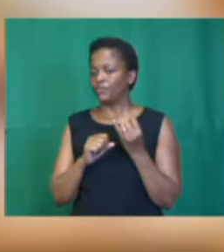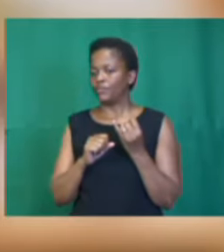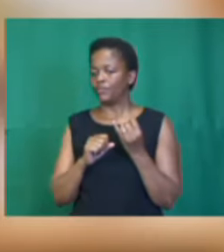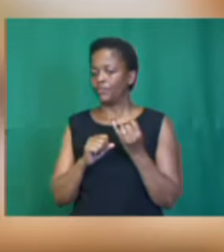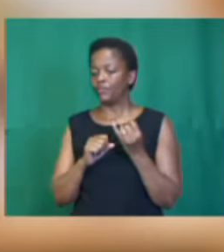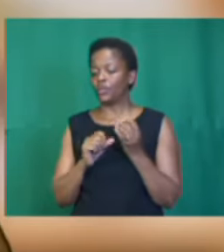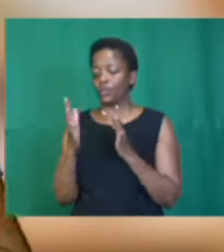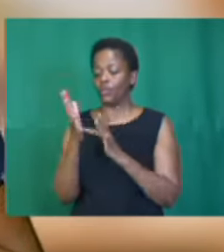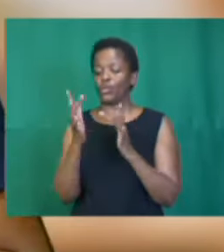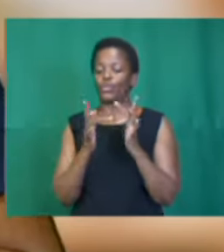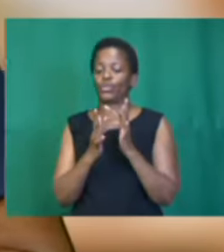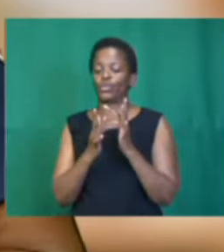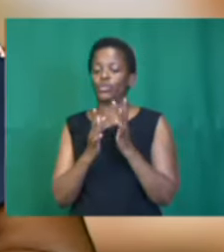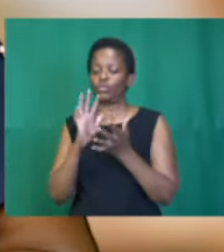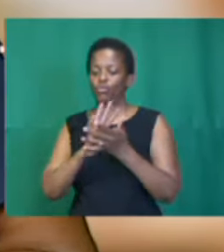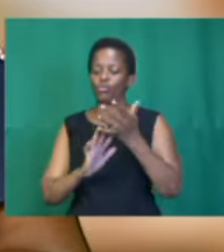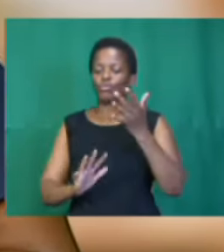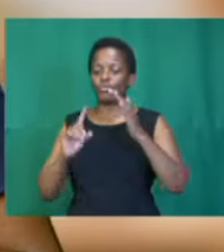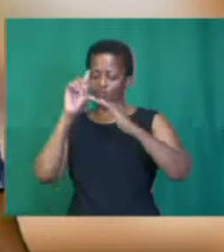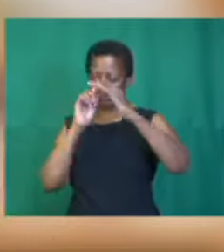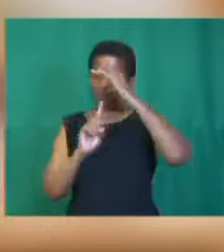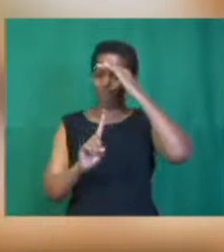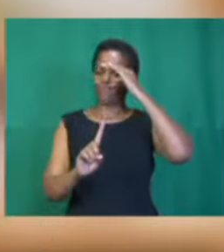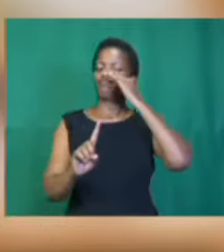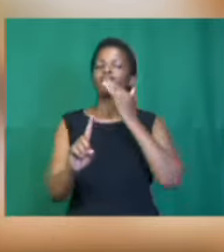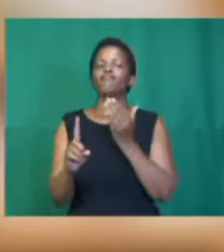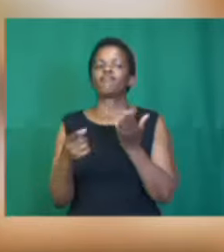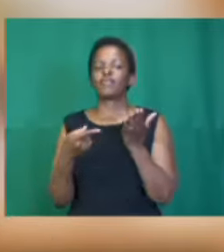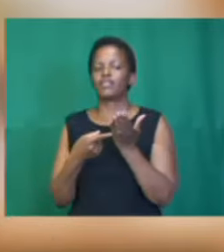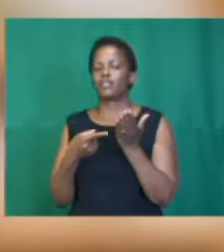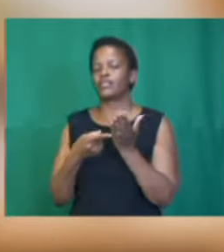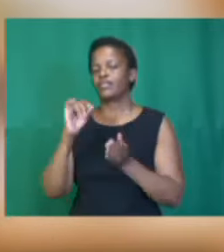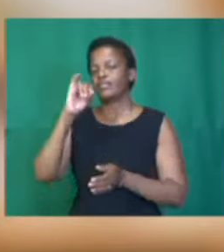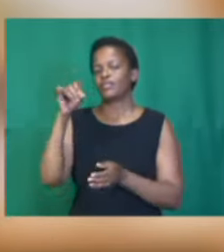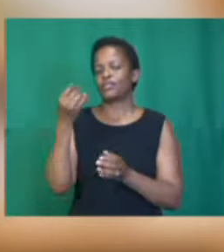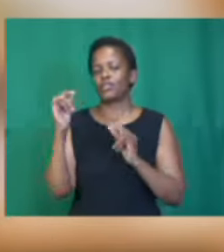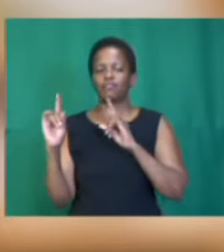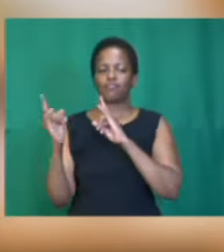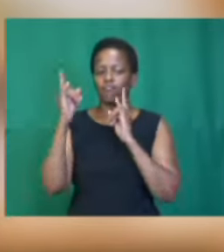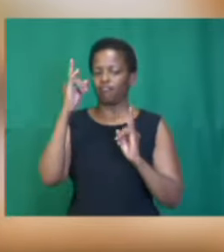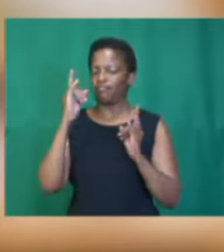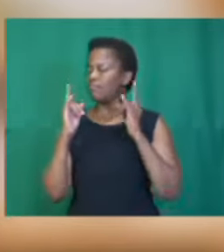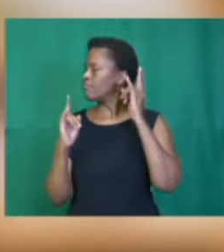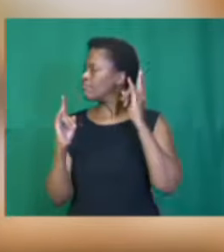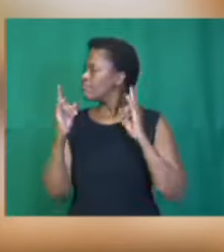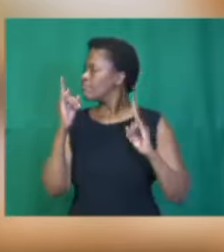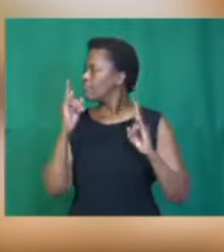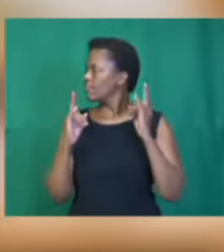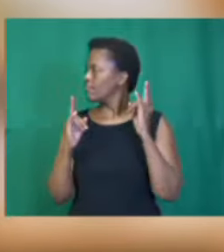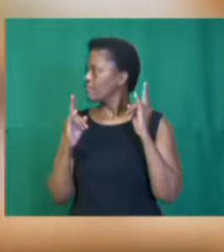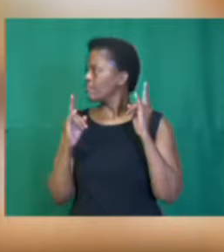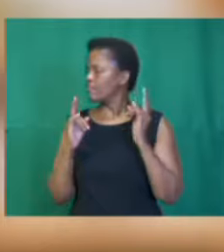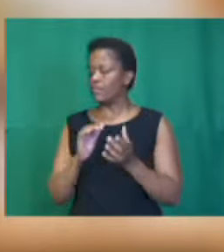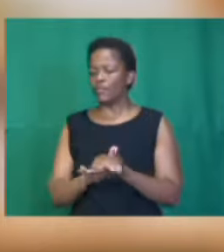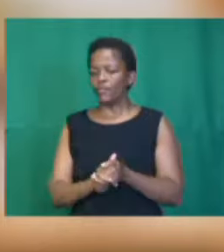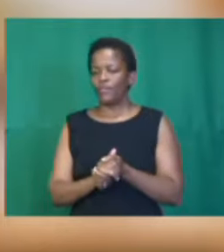the narration of the story that I am talking about today? Can I do that